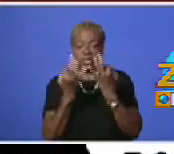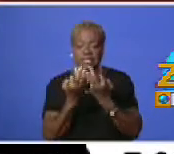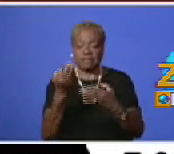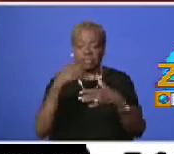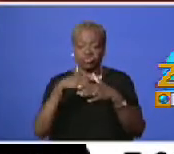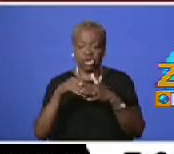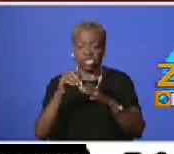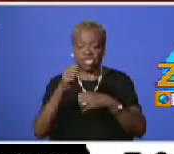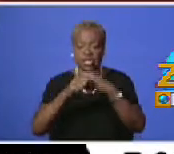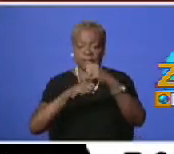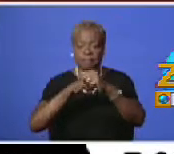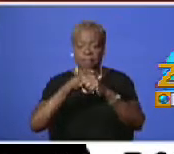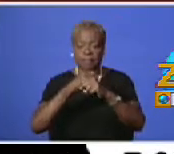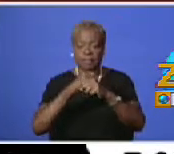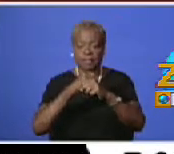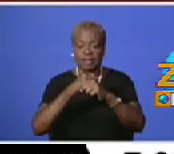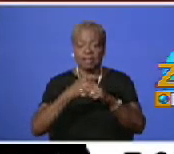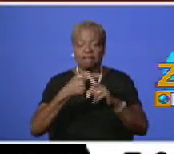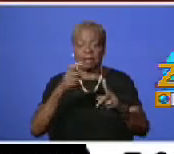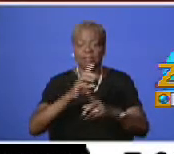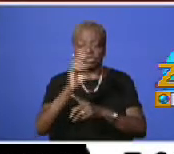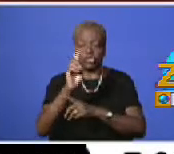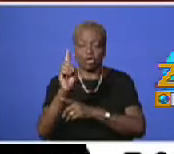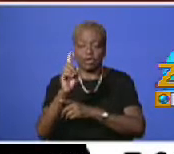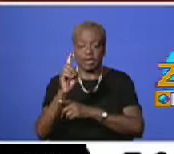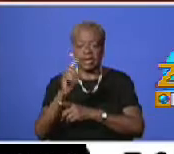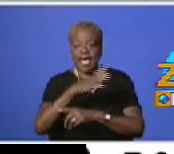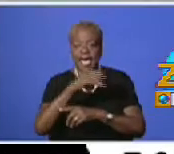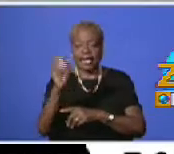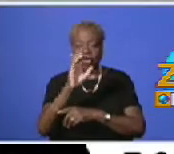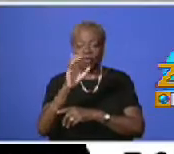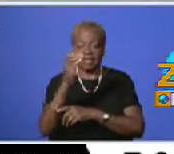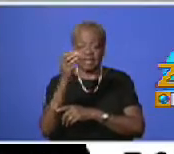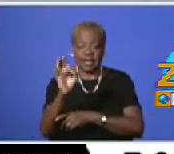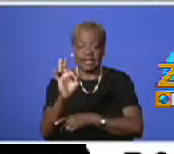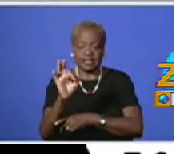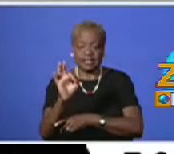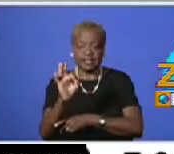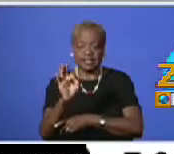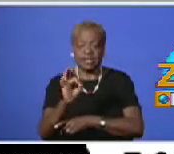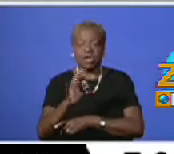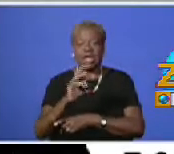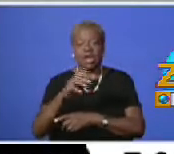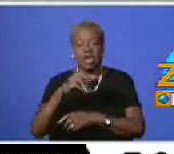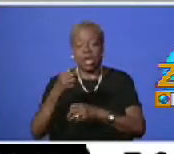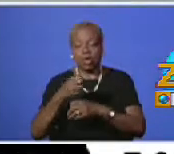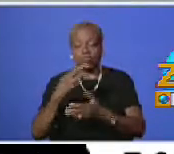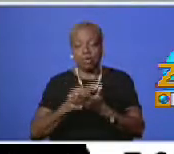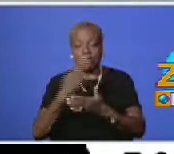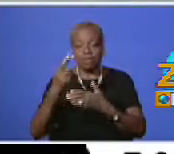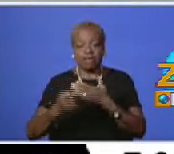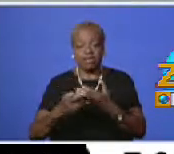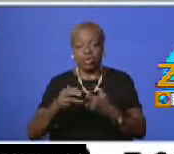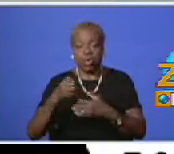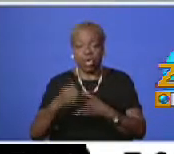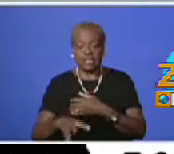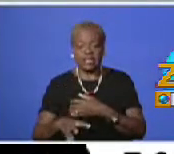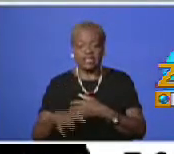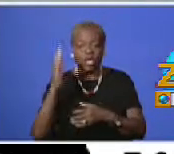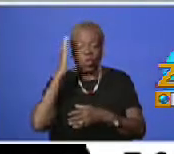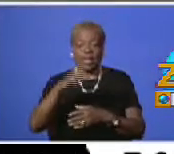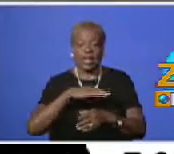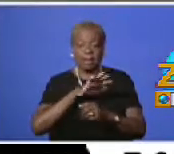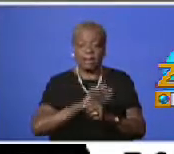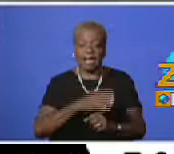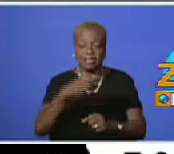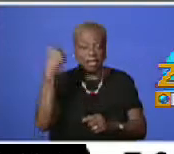spending for health and social welfare stemming from COVID-19, along with revenue losses, will adversely impact the government's